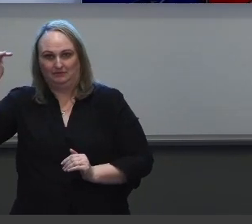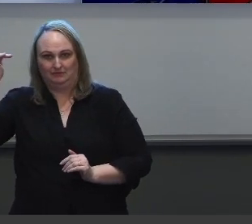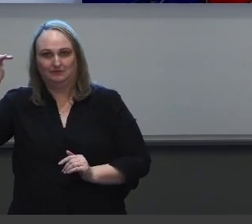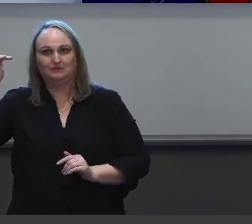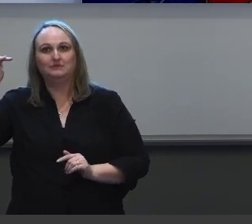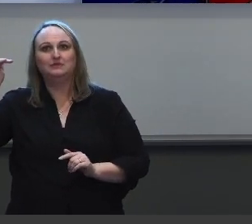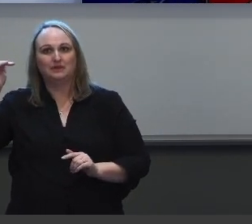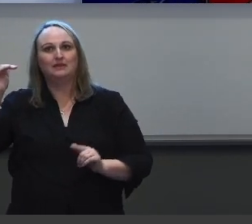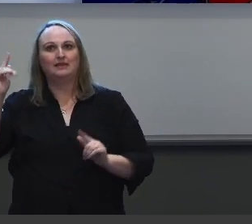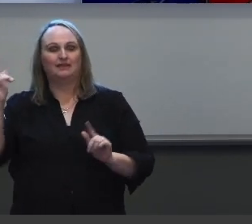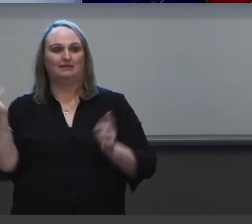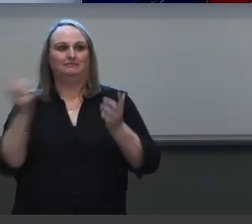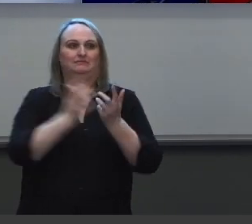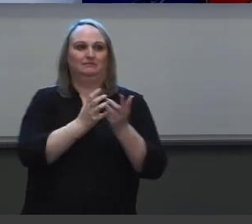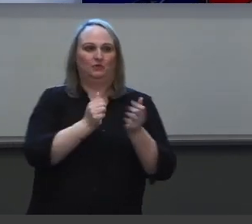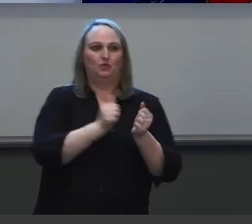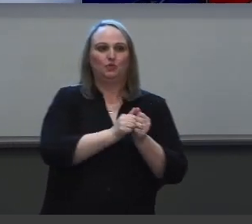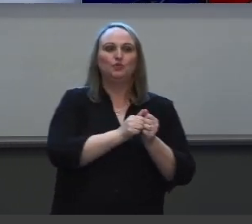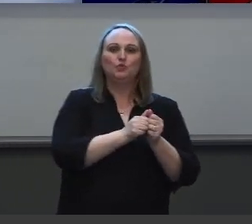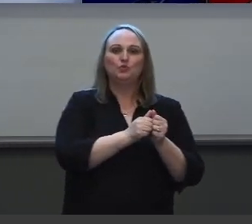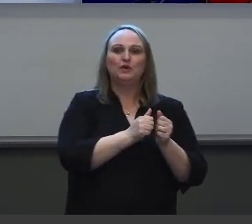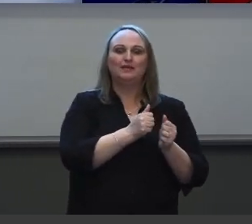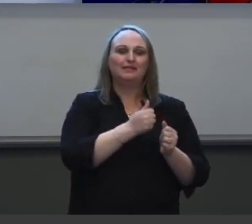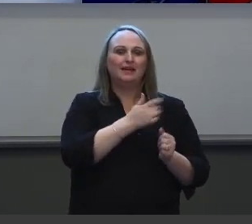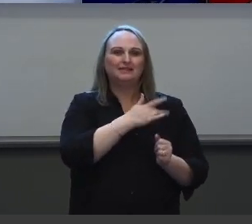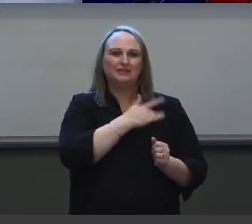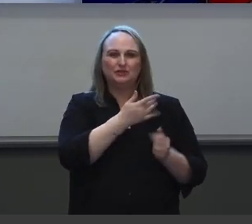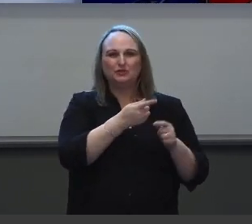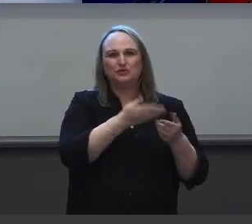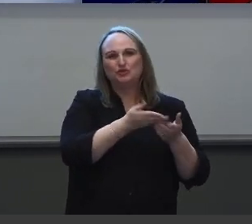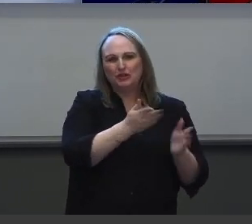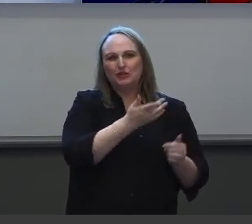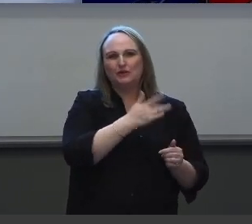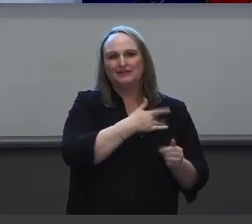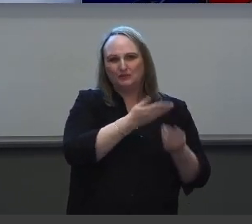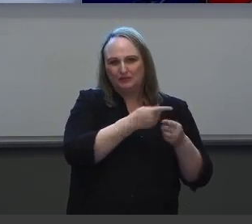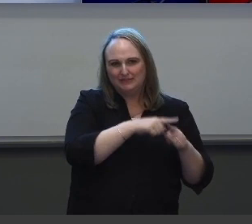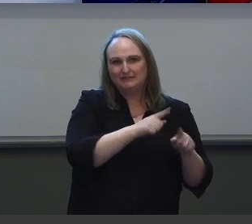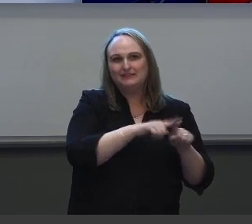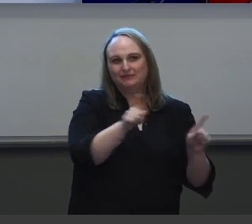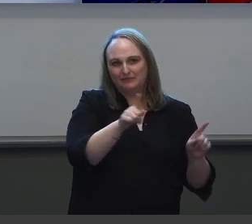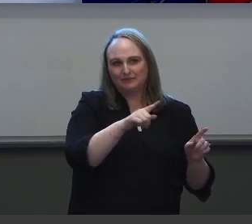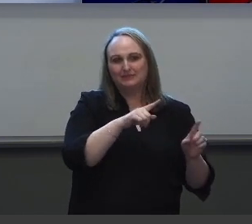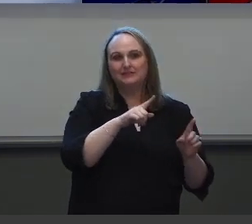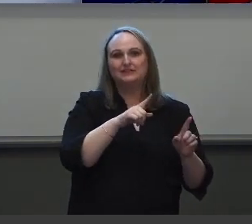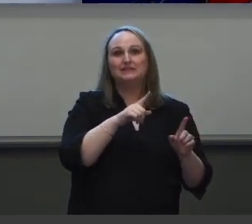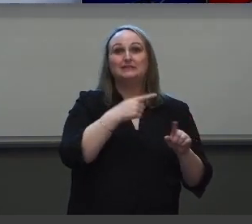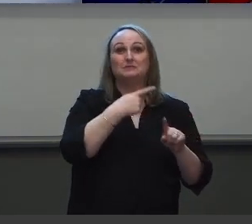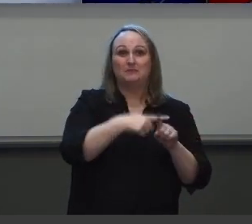generalized sensory differences as well as movement with low energy and weakness.